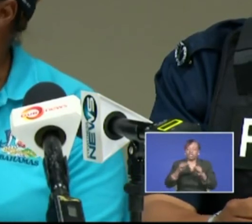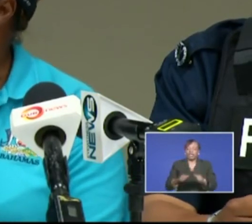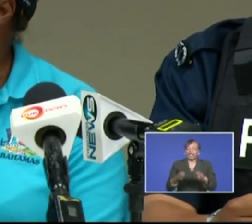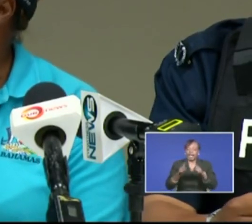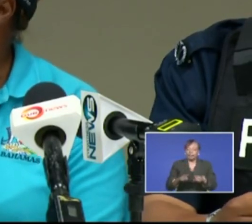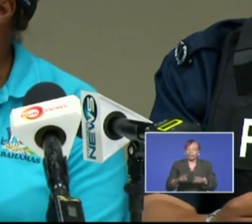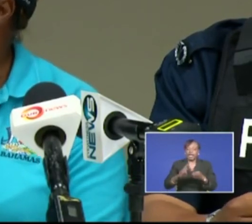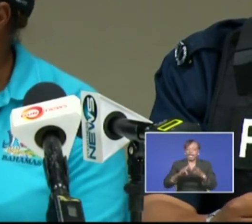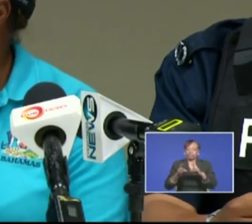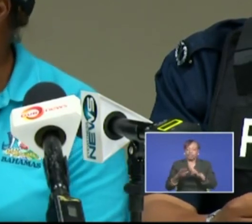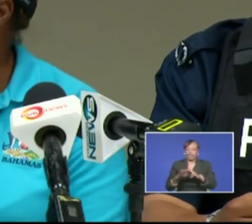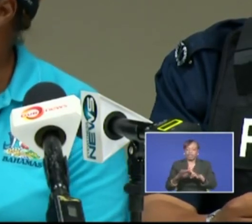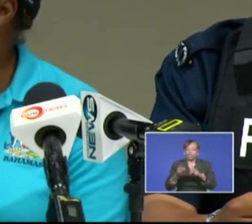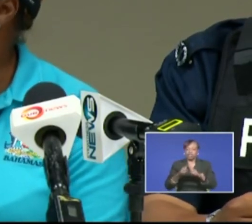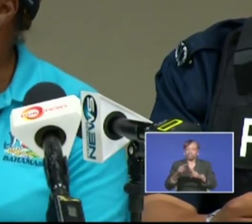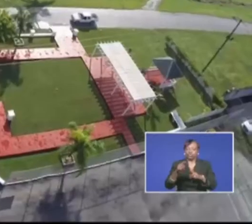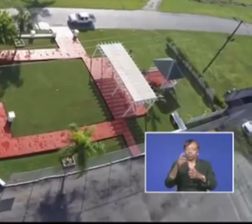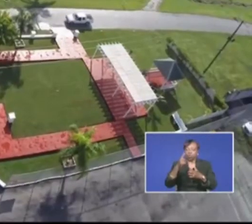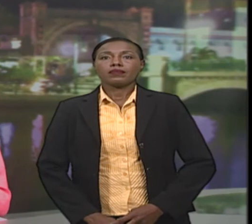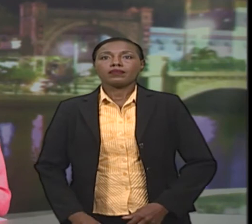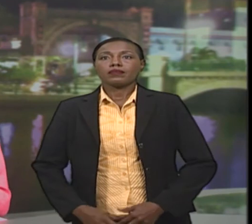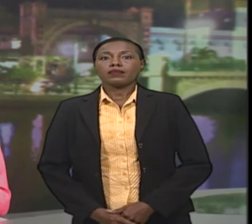what we stamped out today.